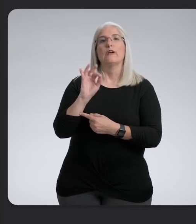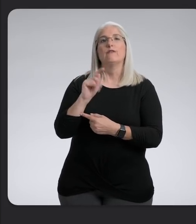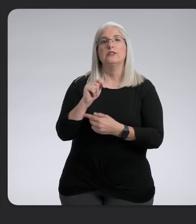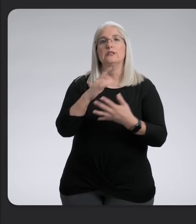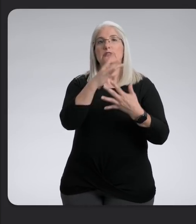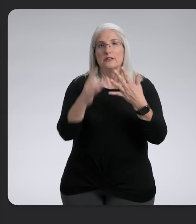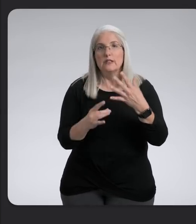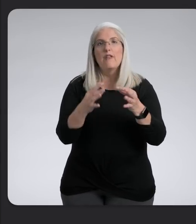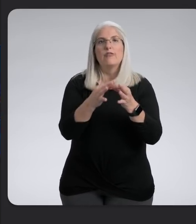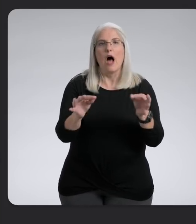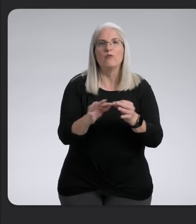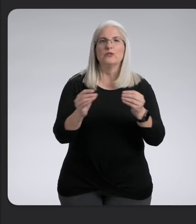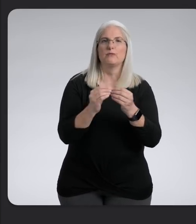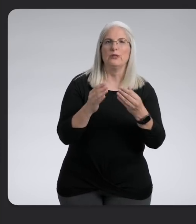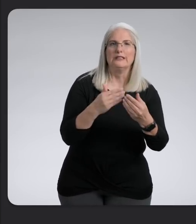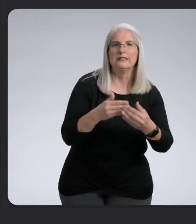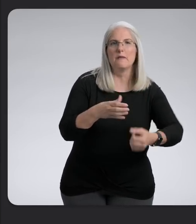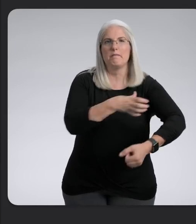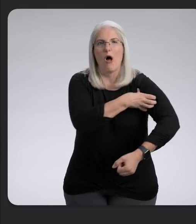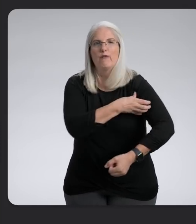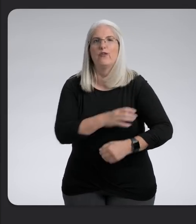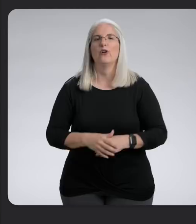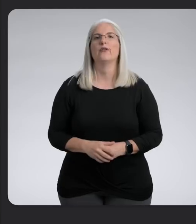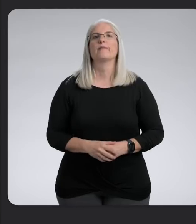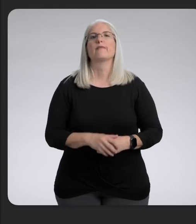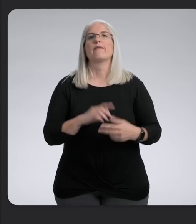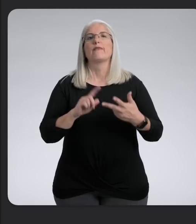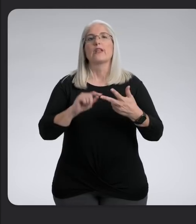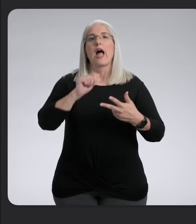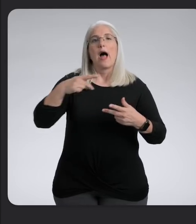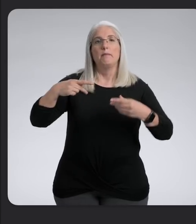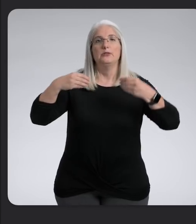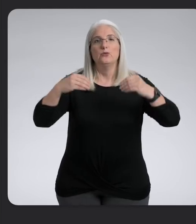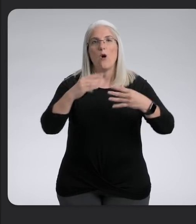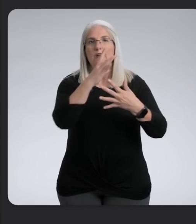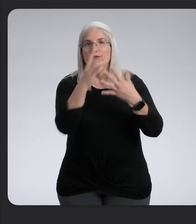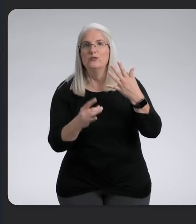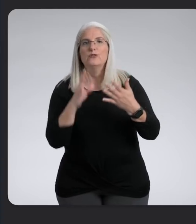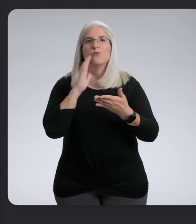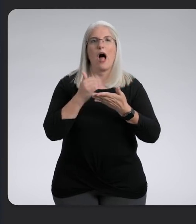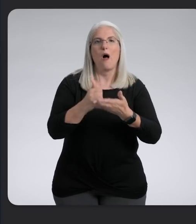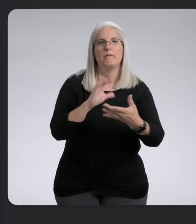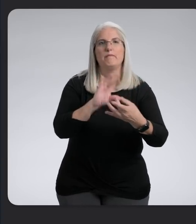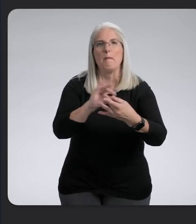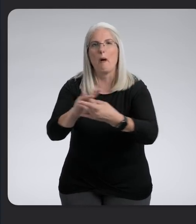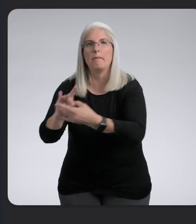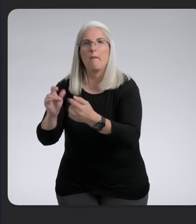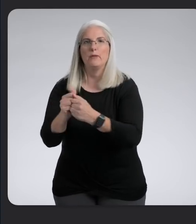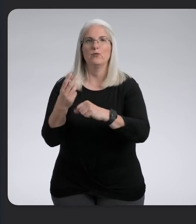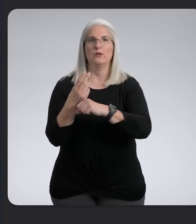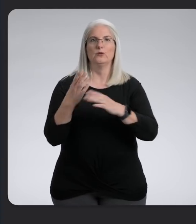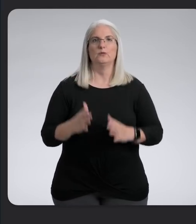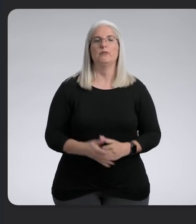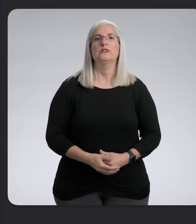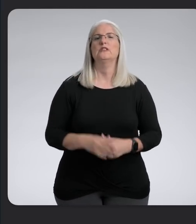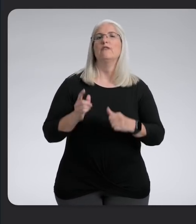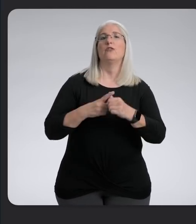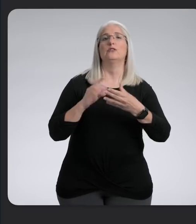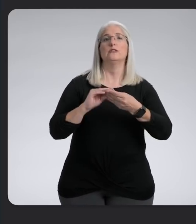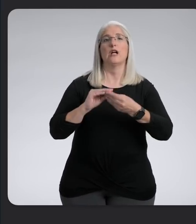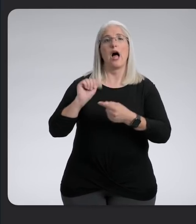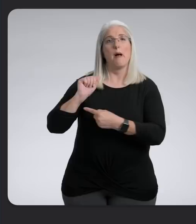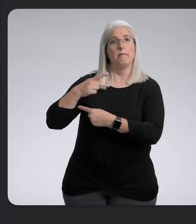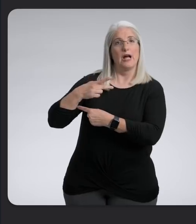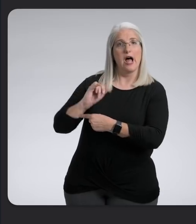more powerful, and App Store features that'll help you better connect with users. Let's start with APIs. And there are